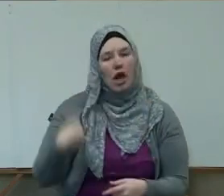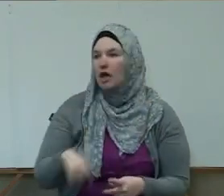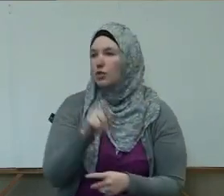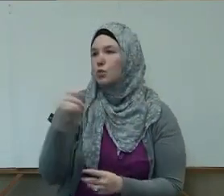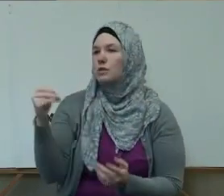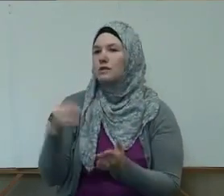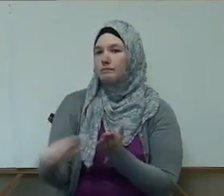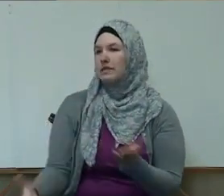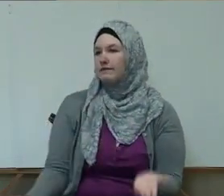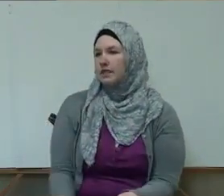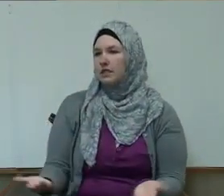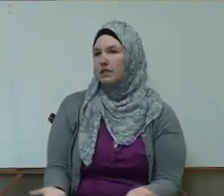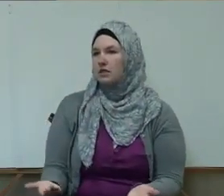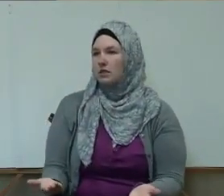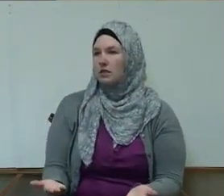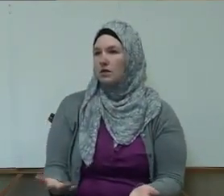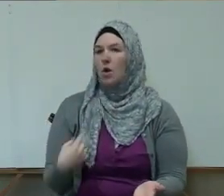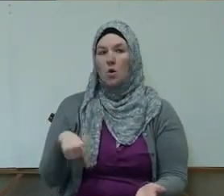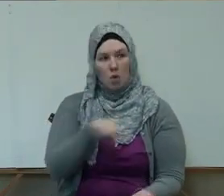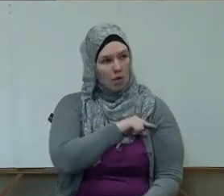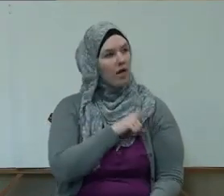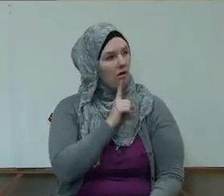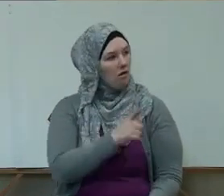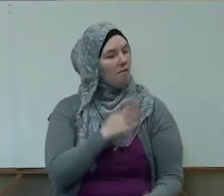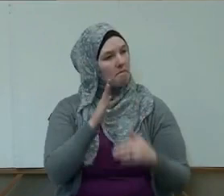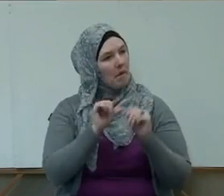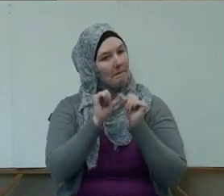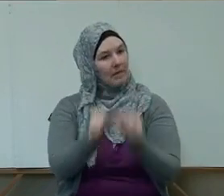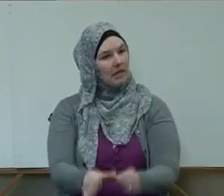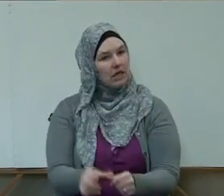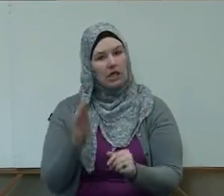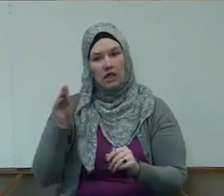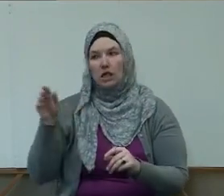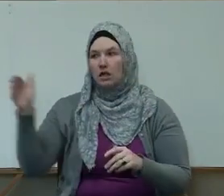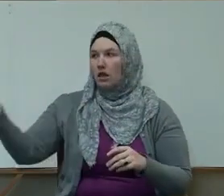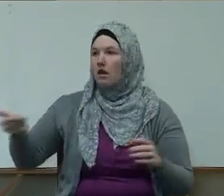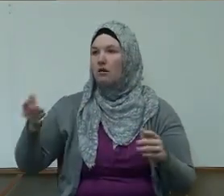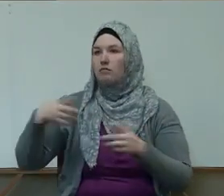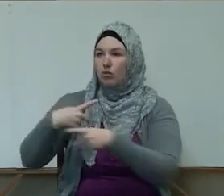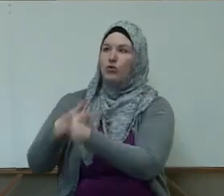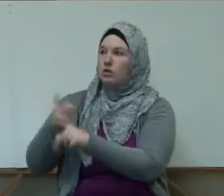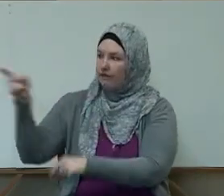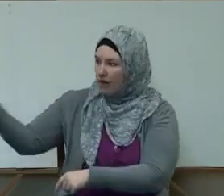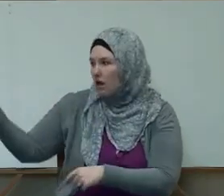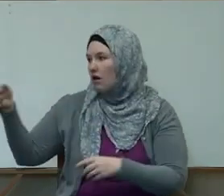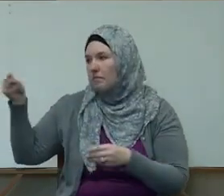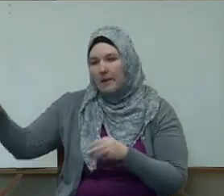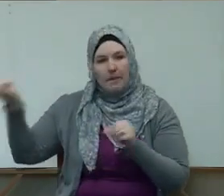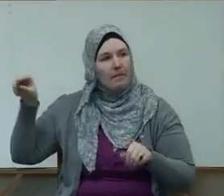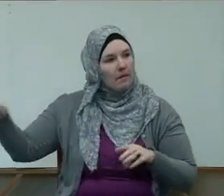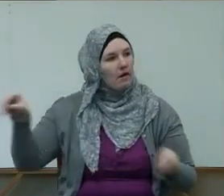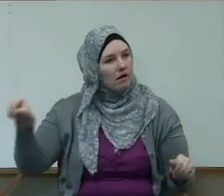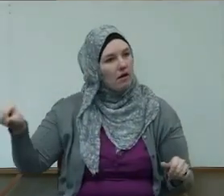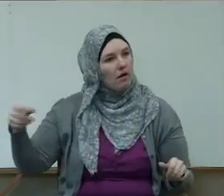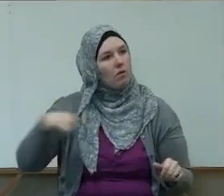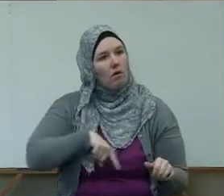here. And we are, by maintaining that level of high expensive producers and products, we